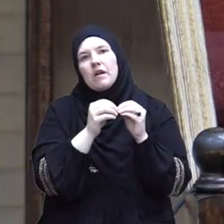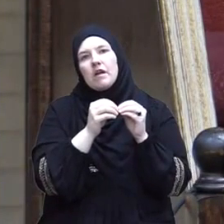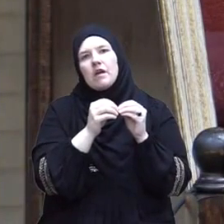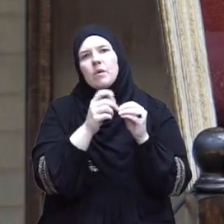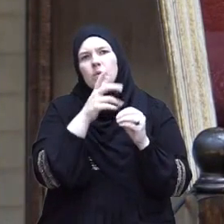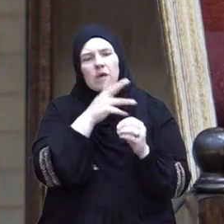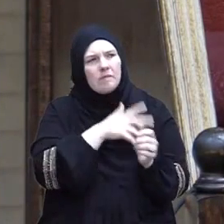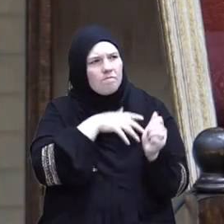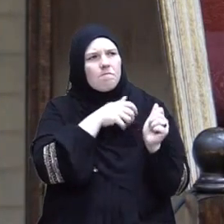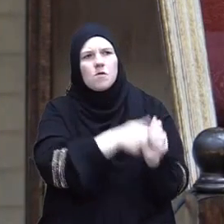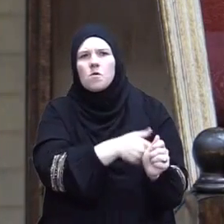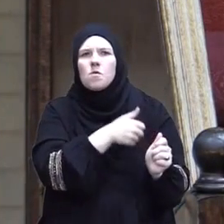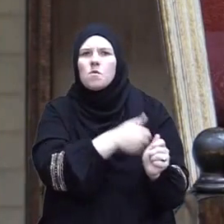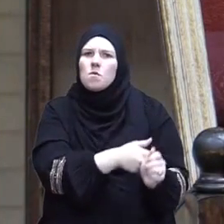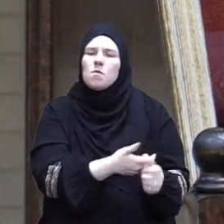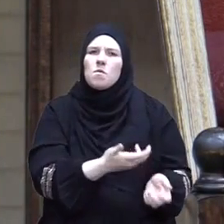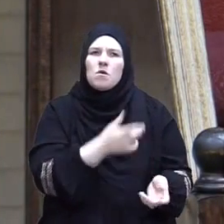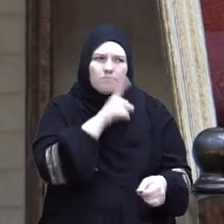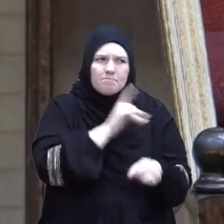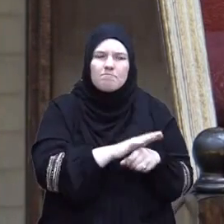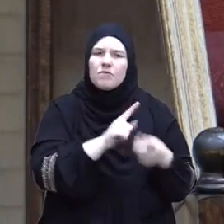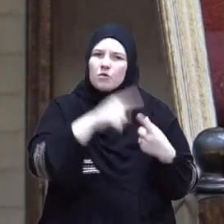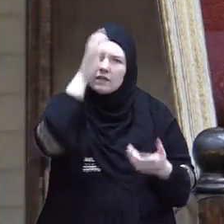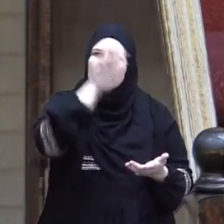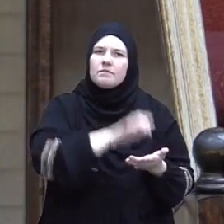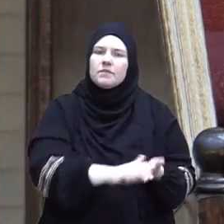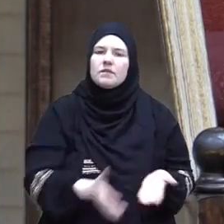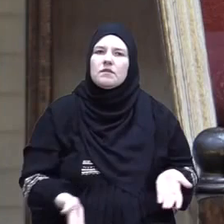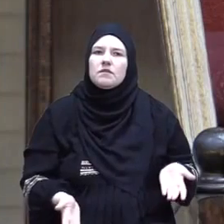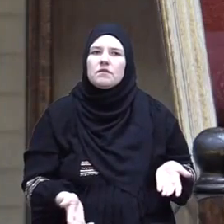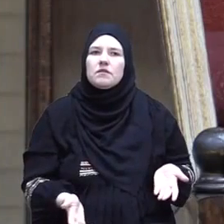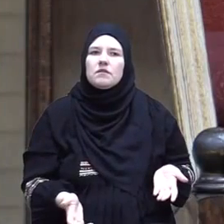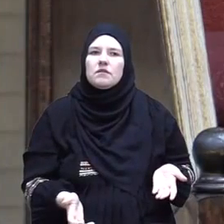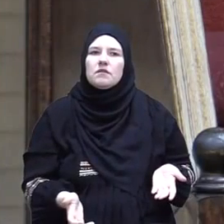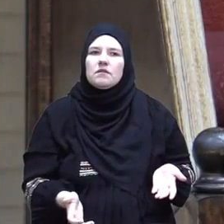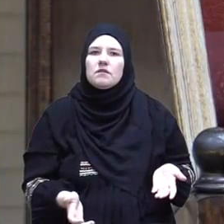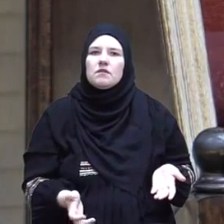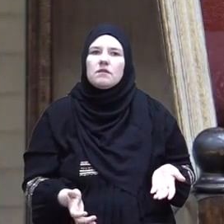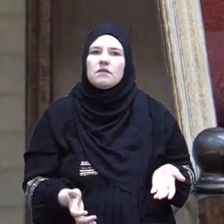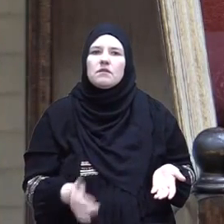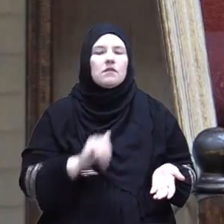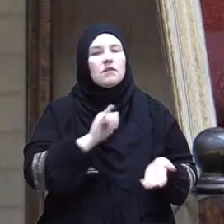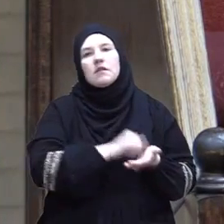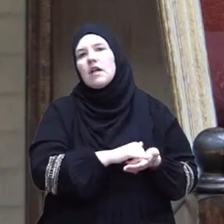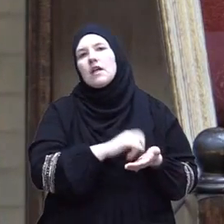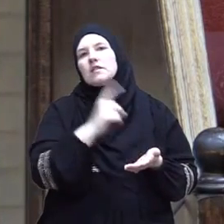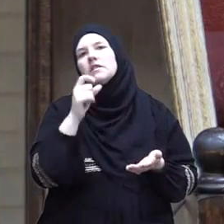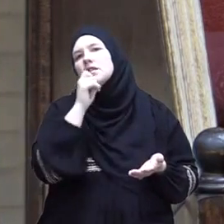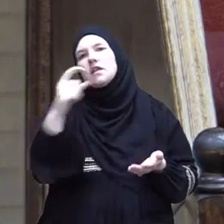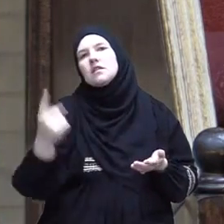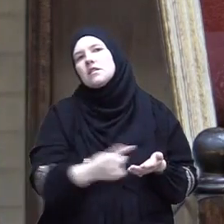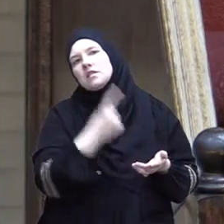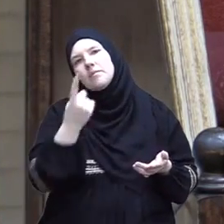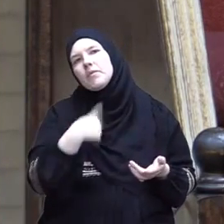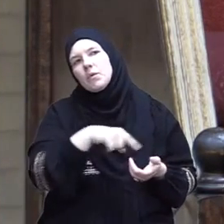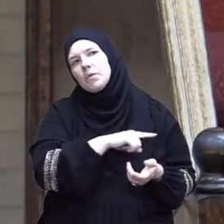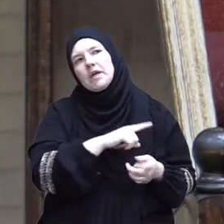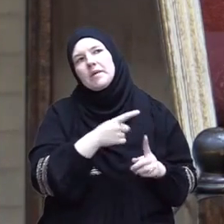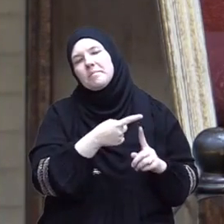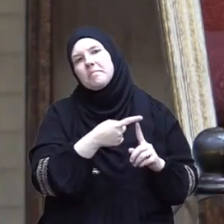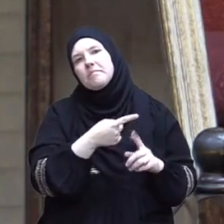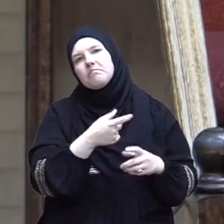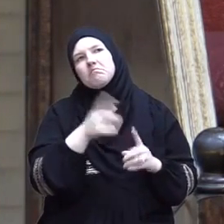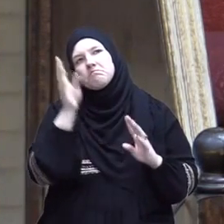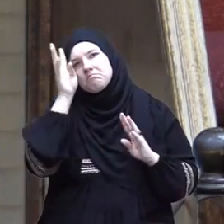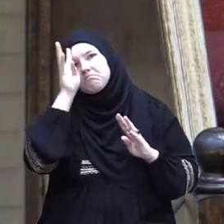obedience and following and commitment. And this is not something that we can artificially make out of the